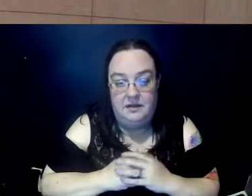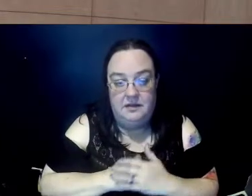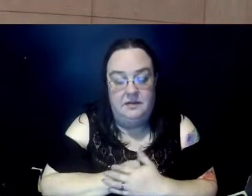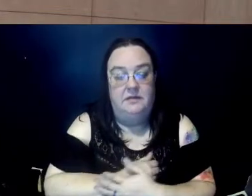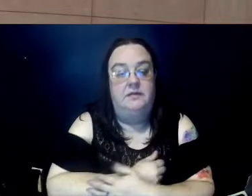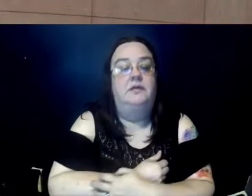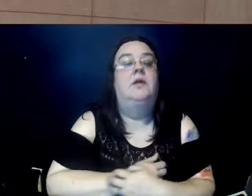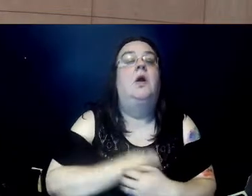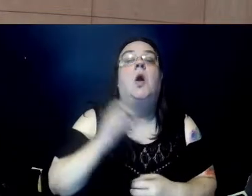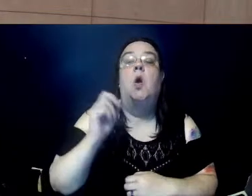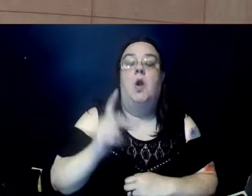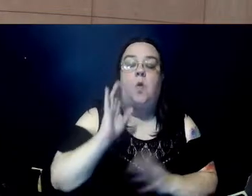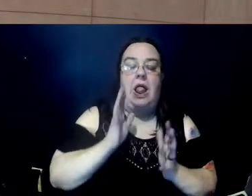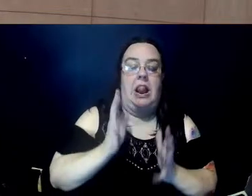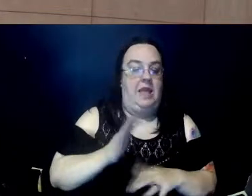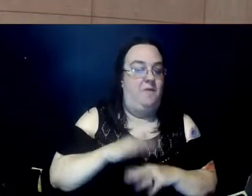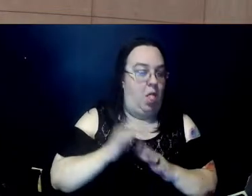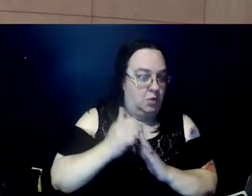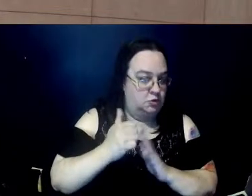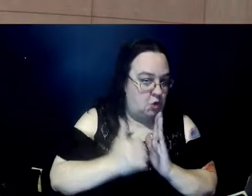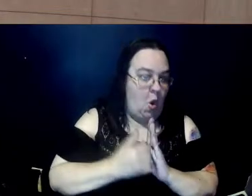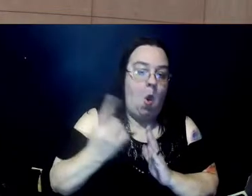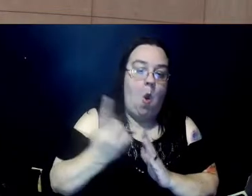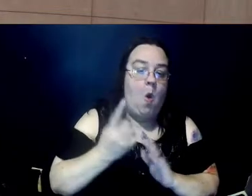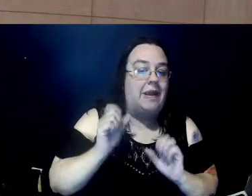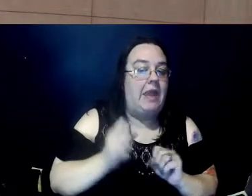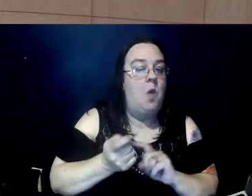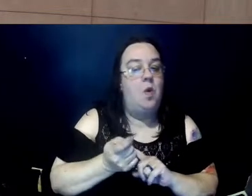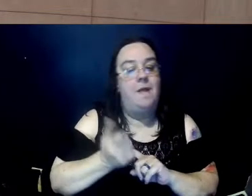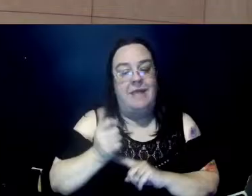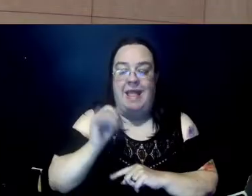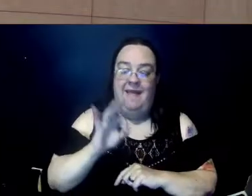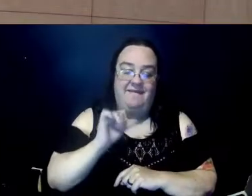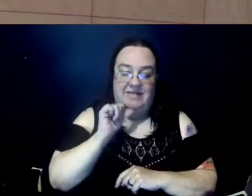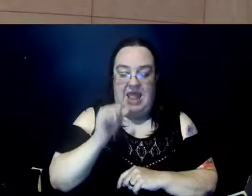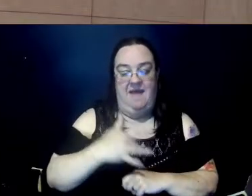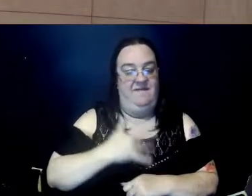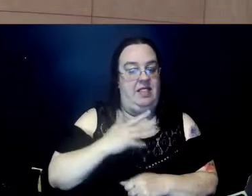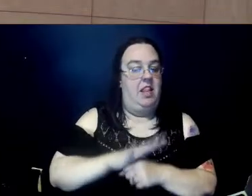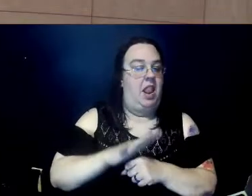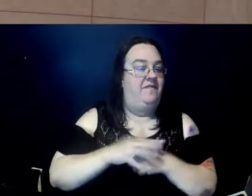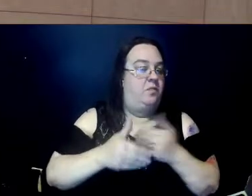All right, I'm going to keep it on the agenda. We can always take it off if we haven't made enough progress.